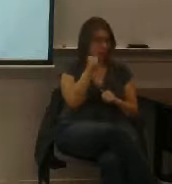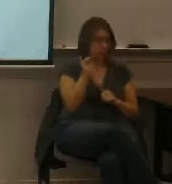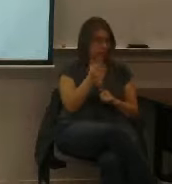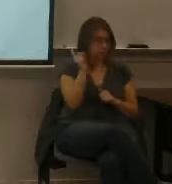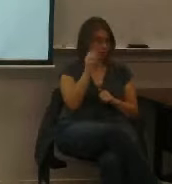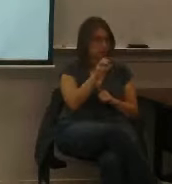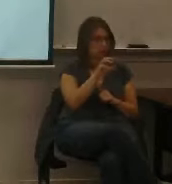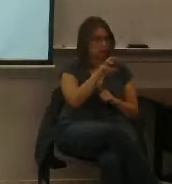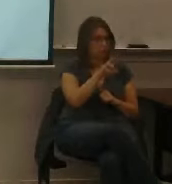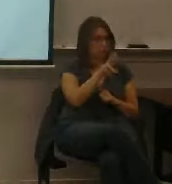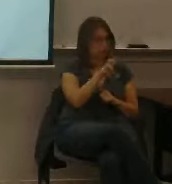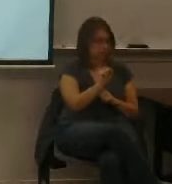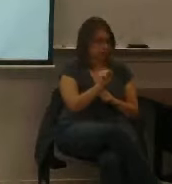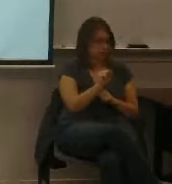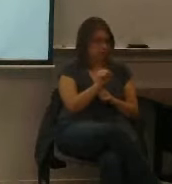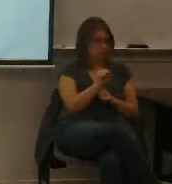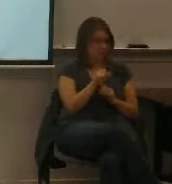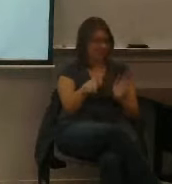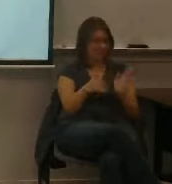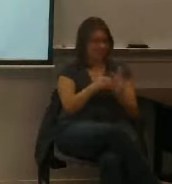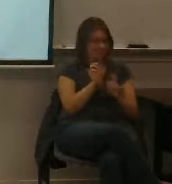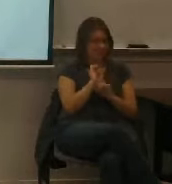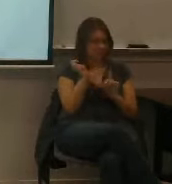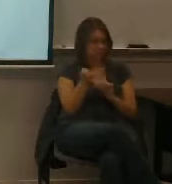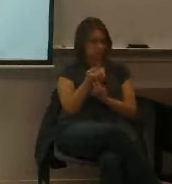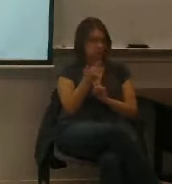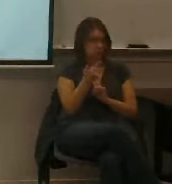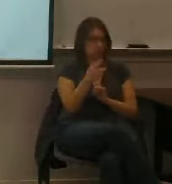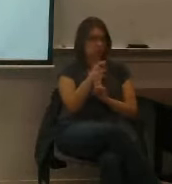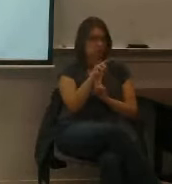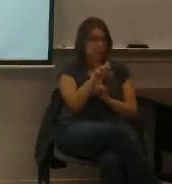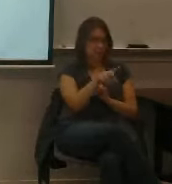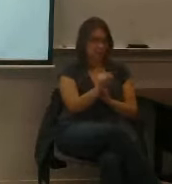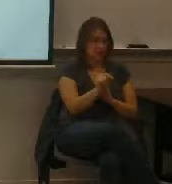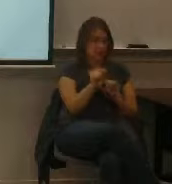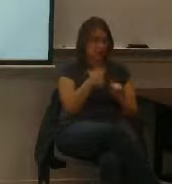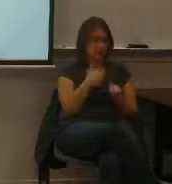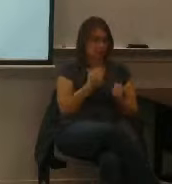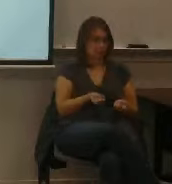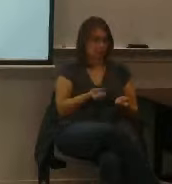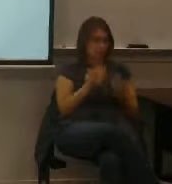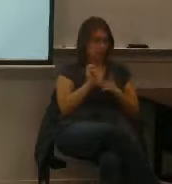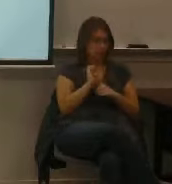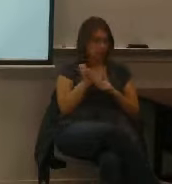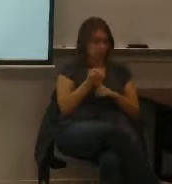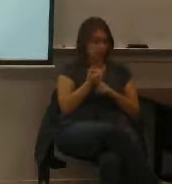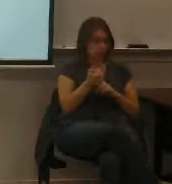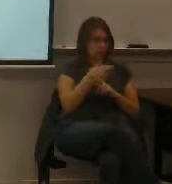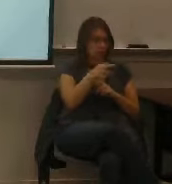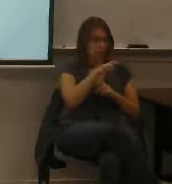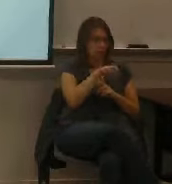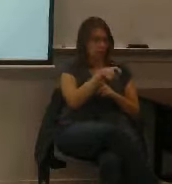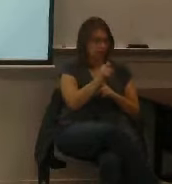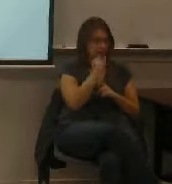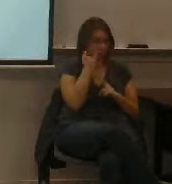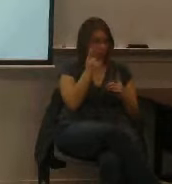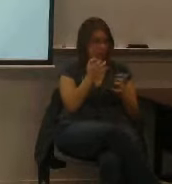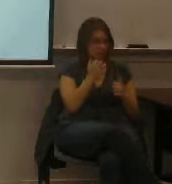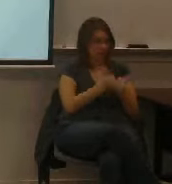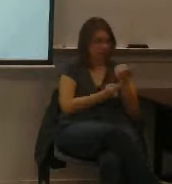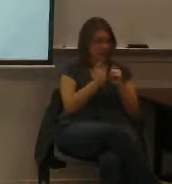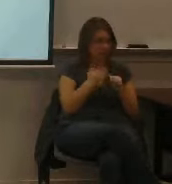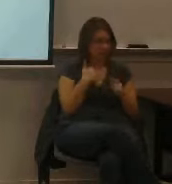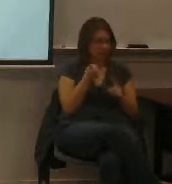all these curves against an environmental gradient, and then you can have multiple environmental gradients if you want. Each one of these can have its